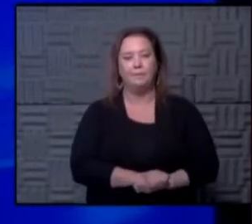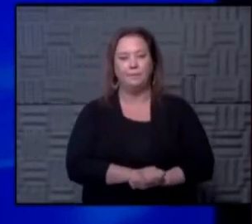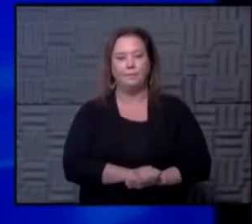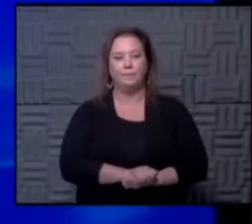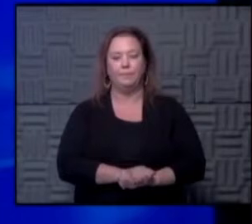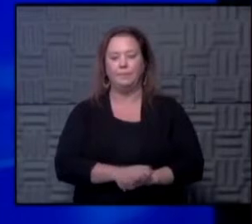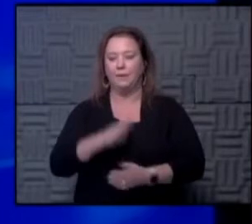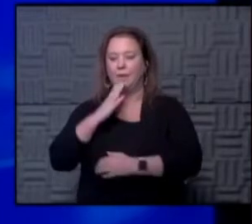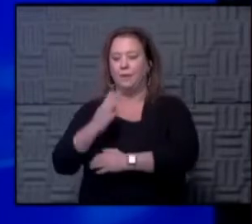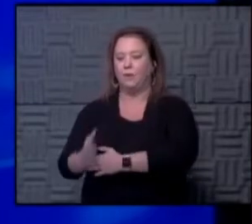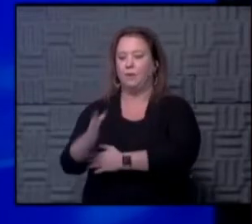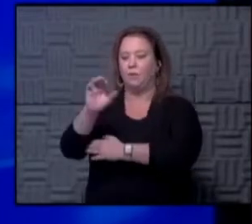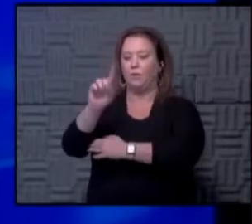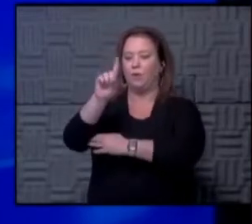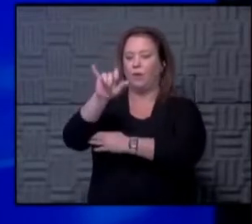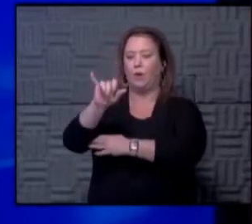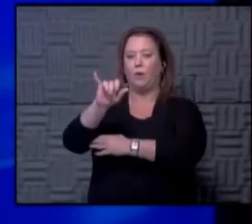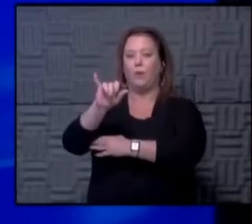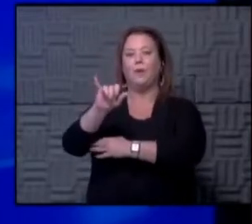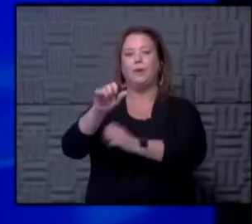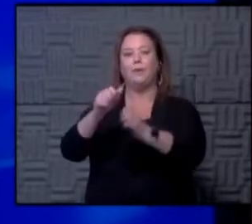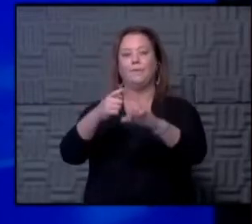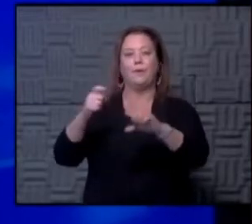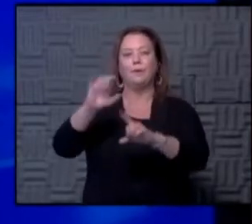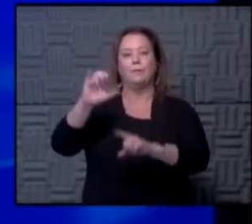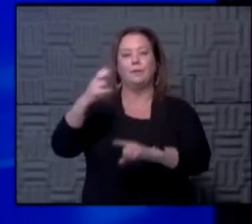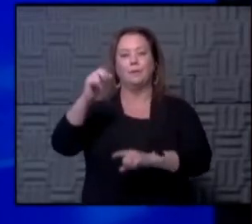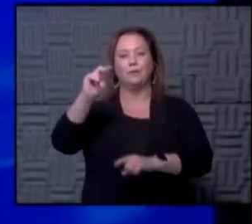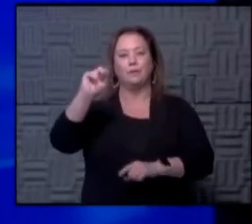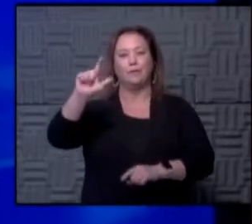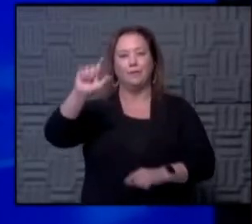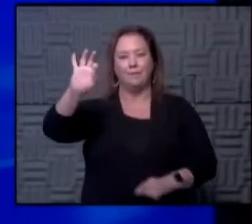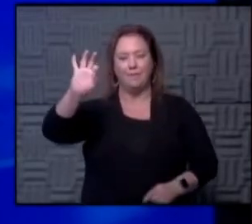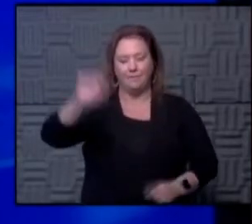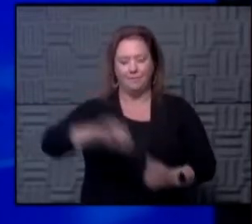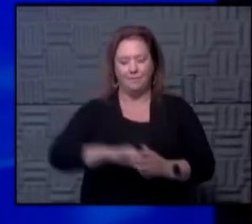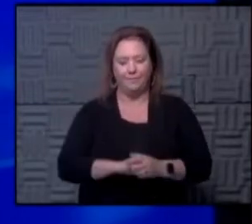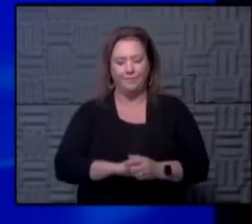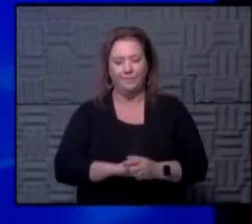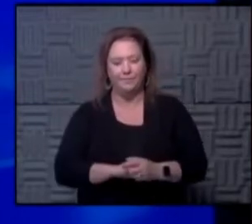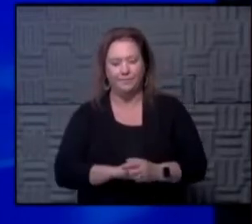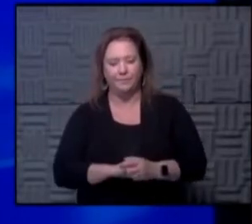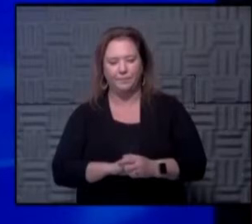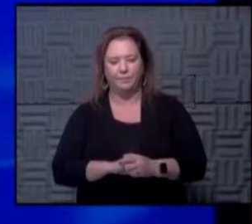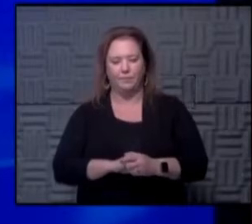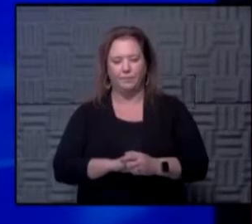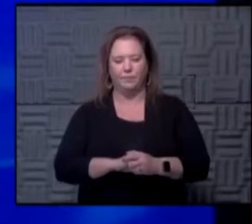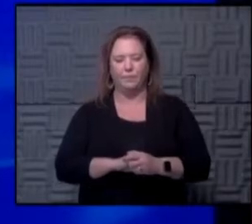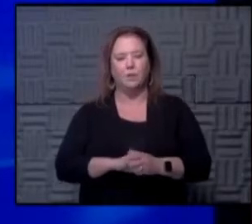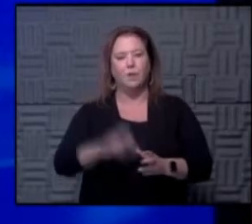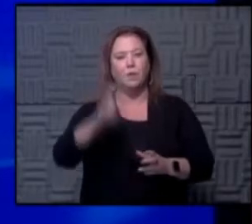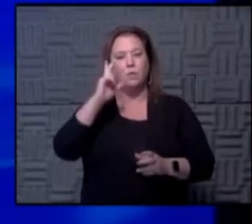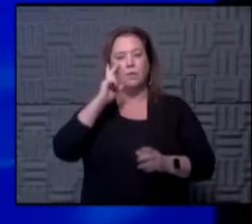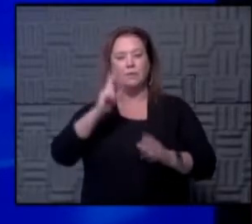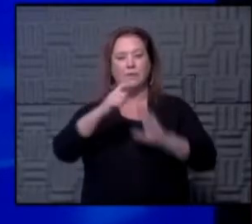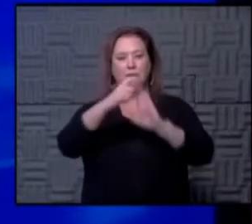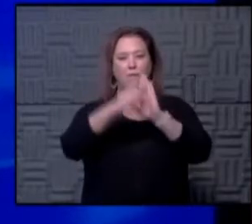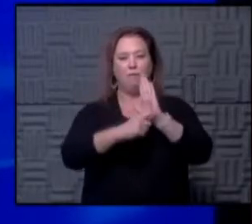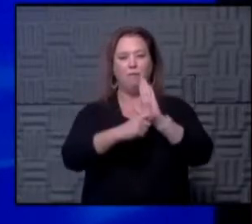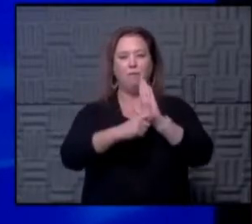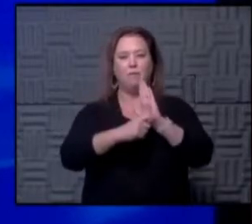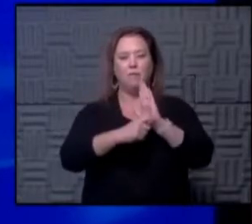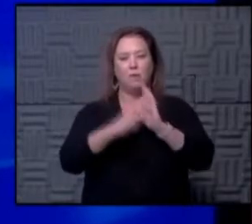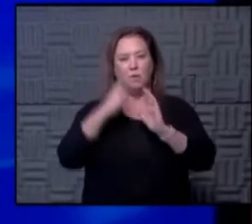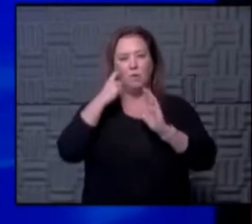Hi, good morning. Cody Holyoke with Channel 9. How are you today? Doing well. Hi, Cody. Hi. We've seen a number of articles